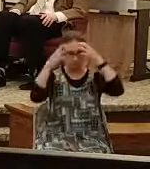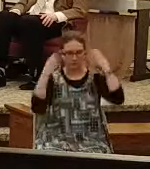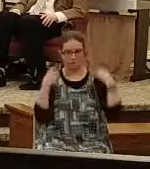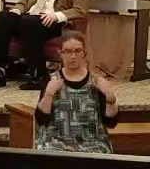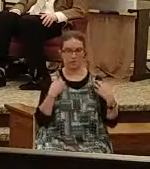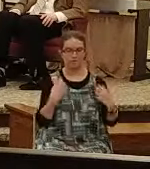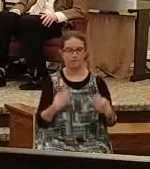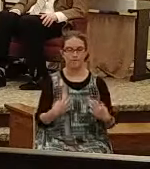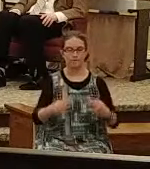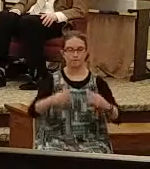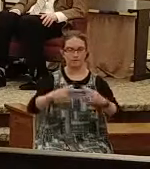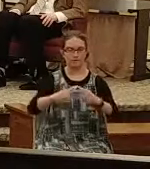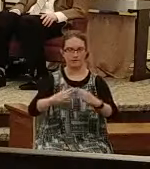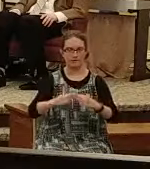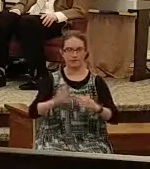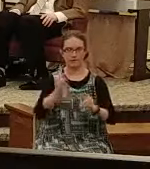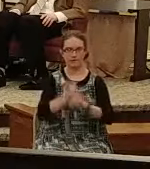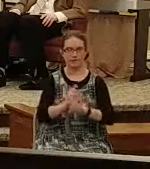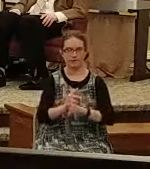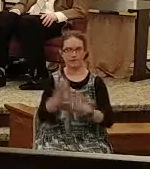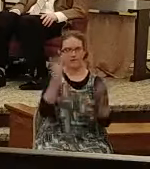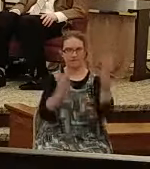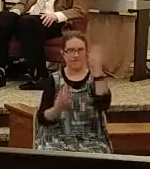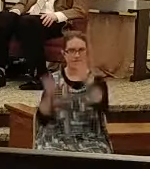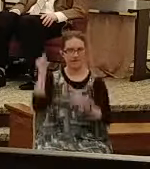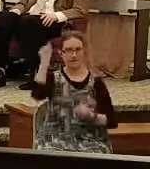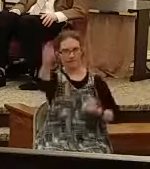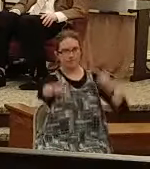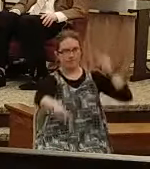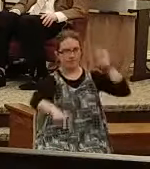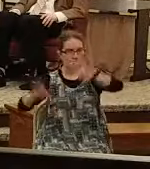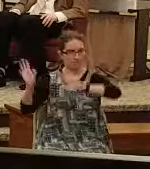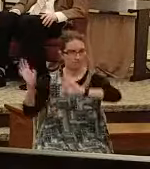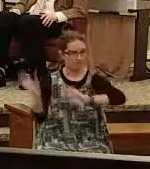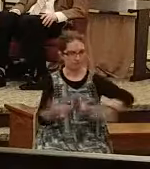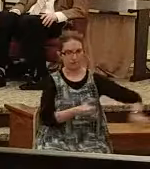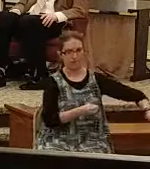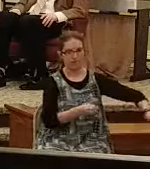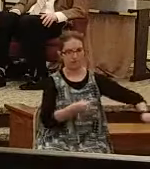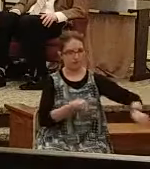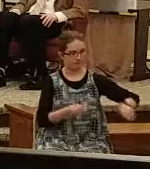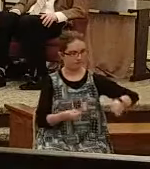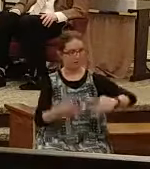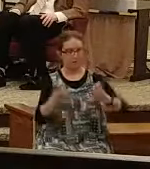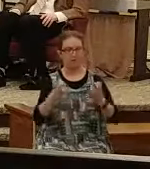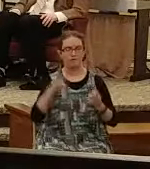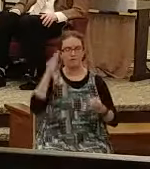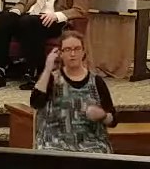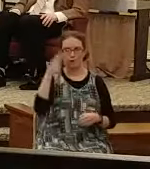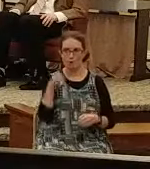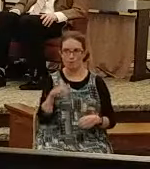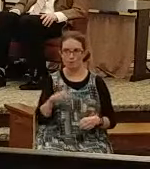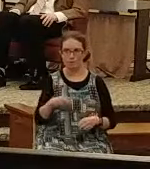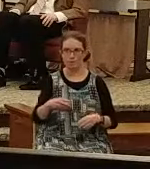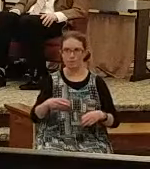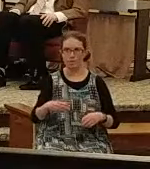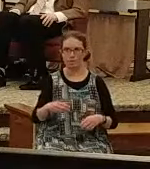protection. Amen. To keep the fiery darts away. Hallelujah. I want you to notice in this